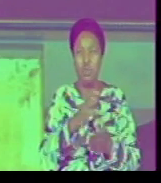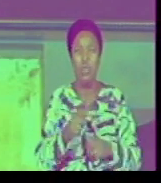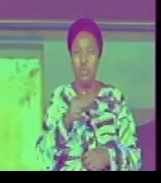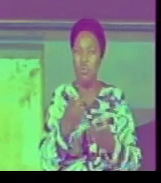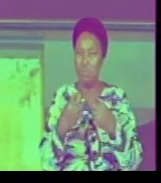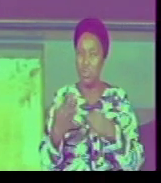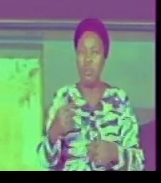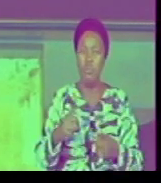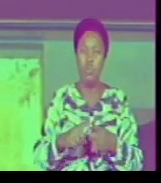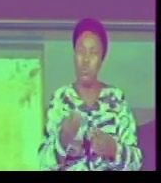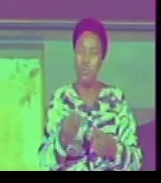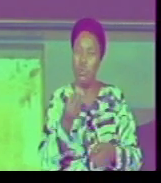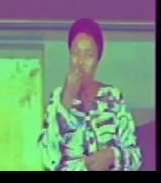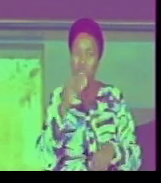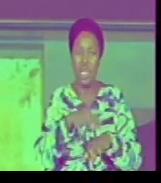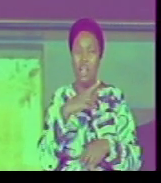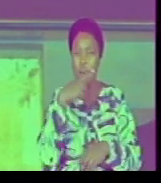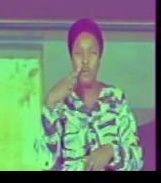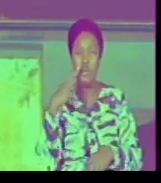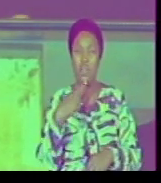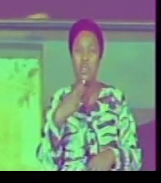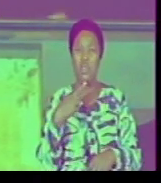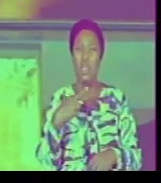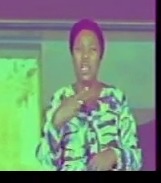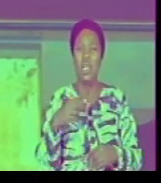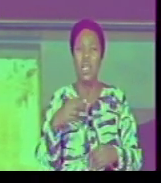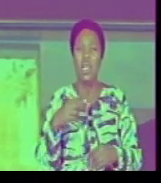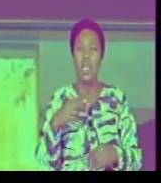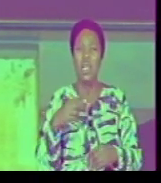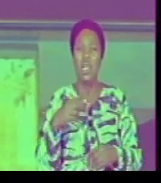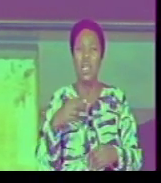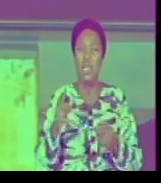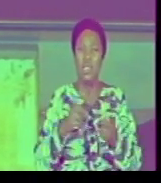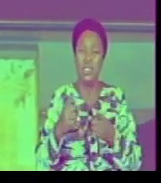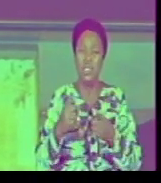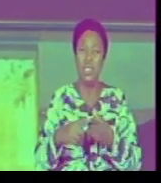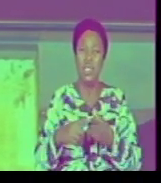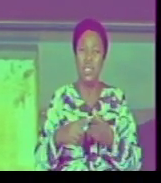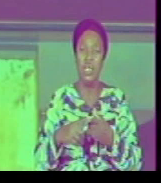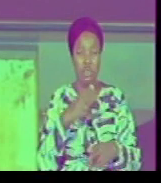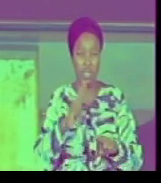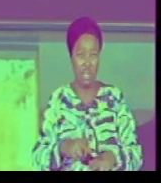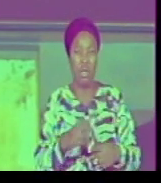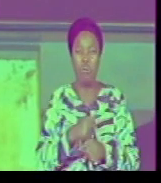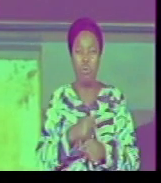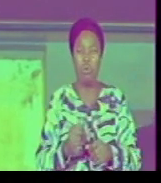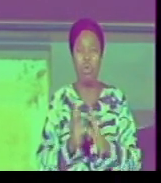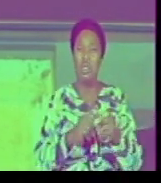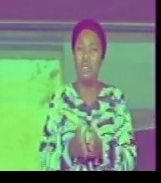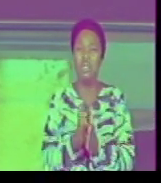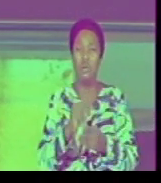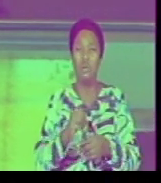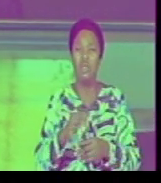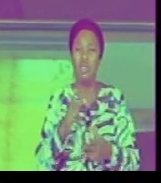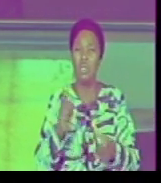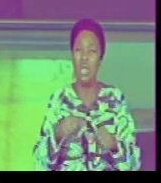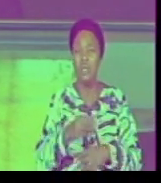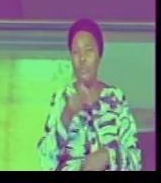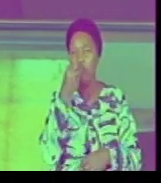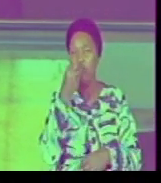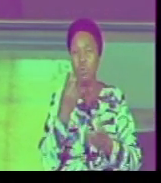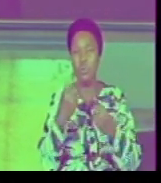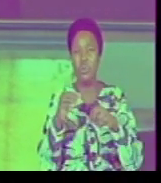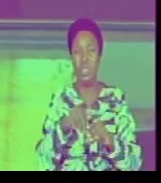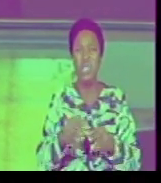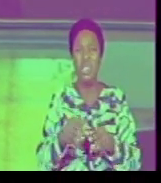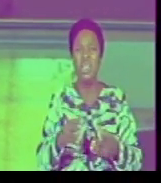the restaurant, and then you sit down, you make your order, and as the food comes in, even the attitude in which